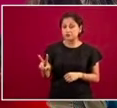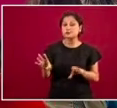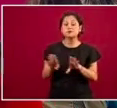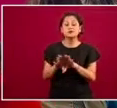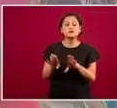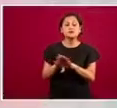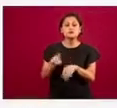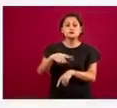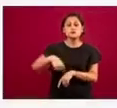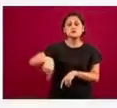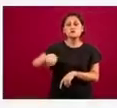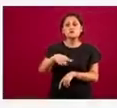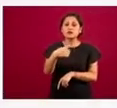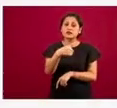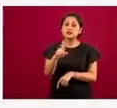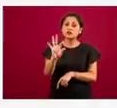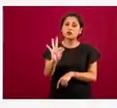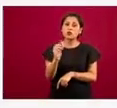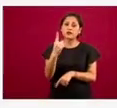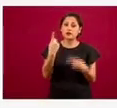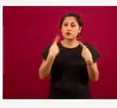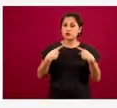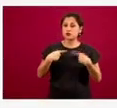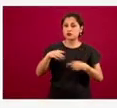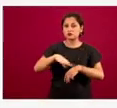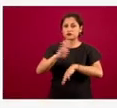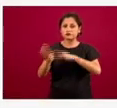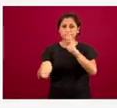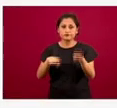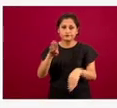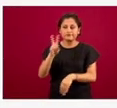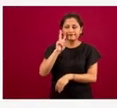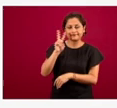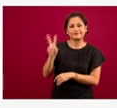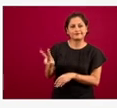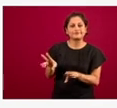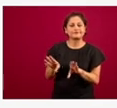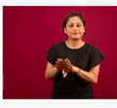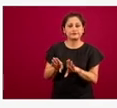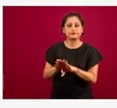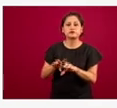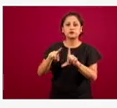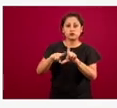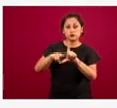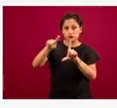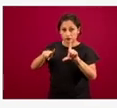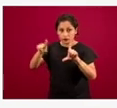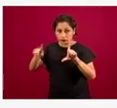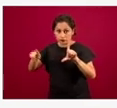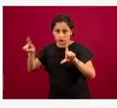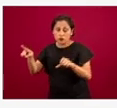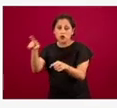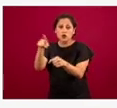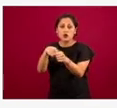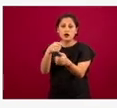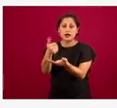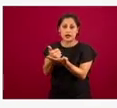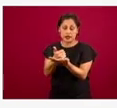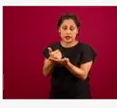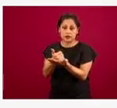In this chart, we can look at the distribution regarding these 140 deaths.